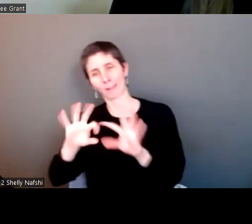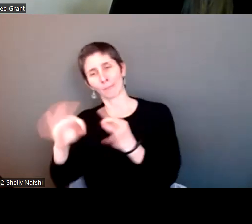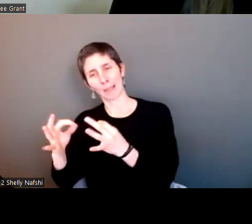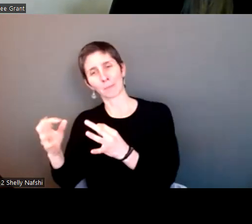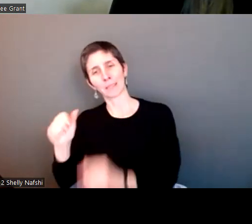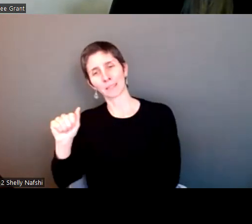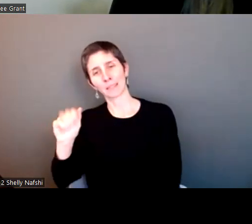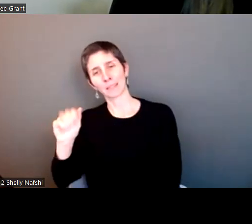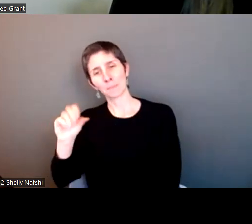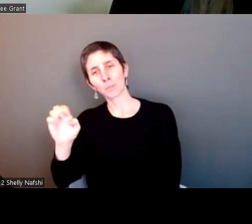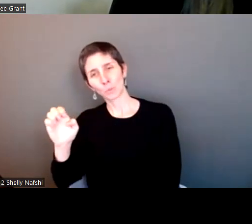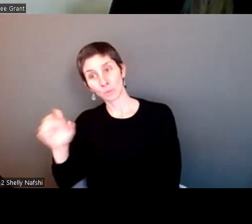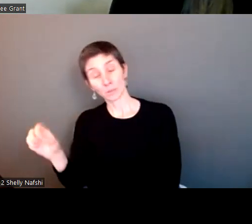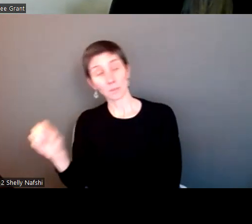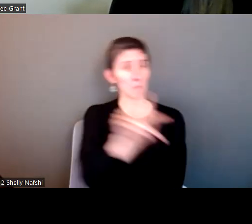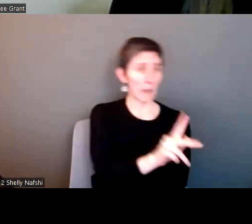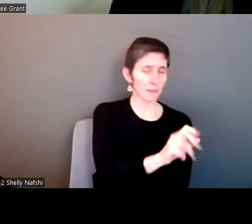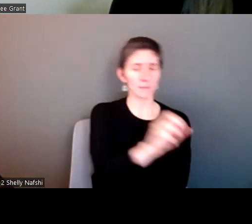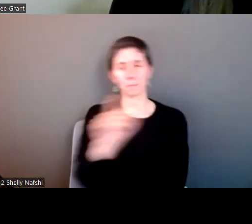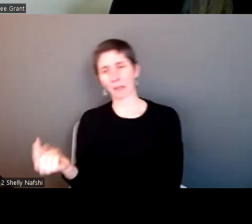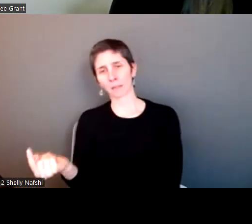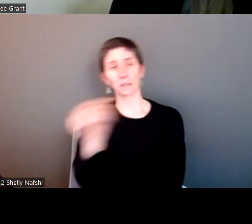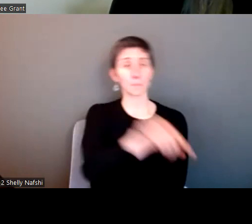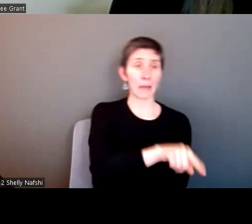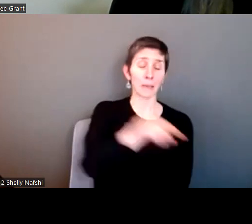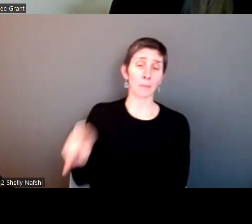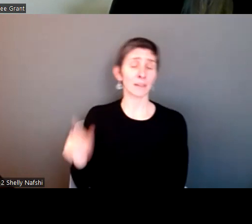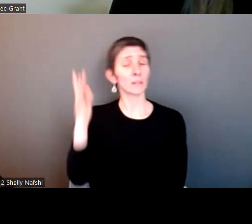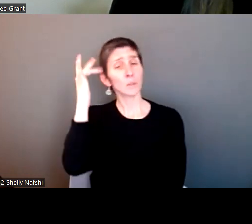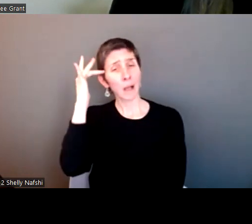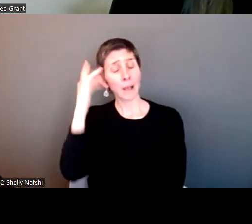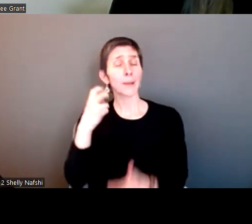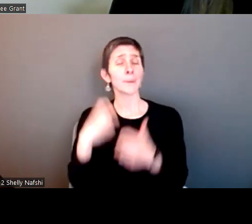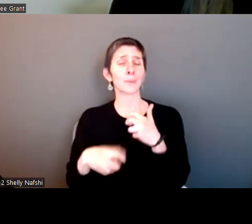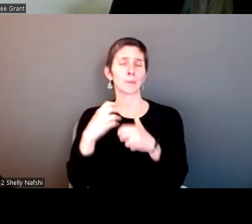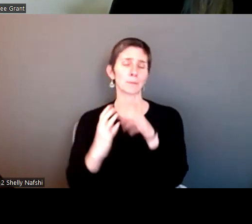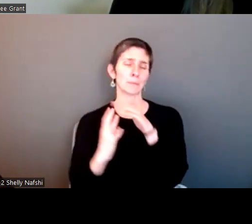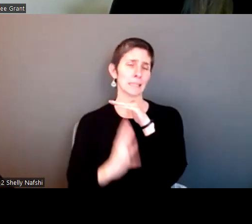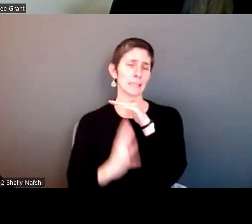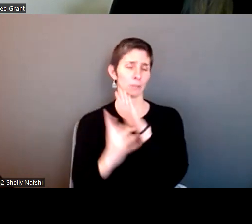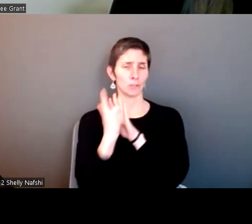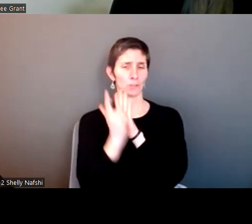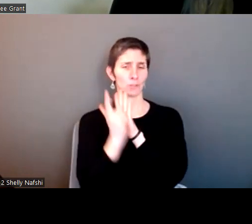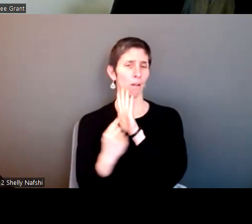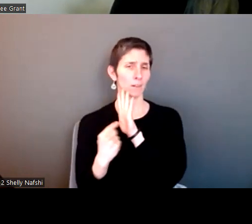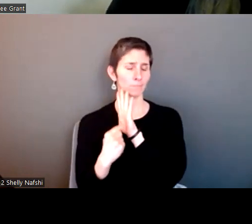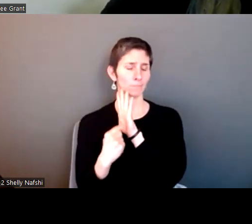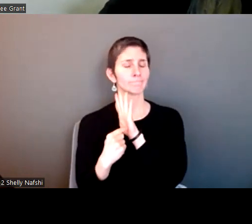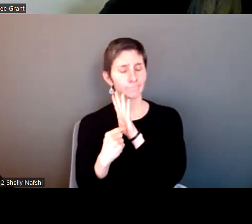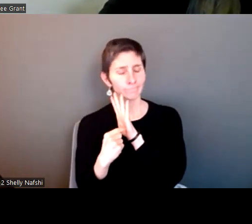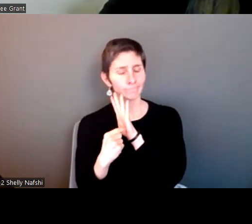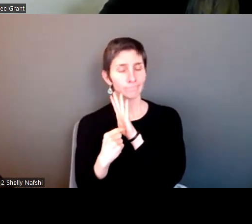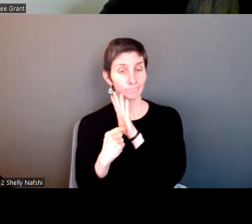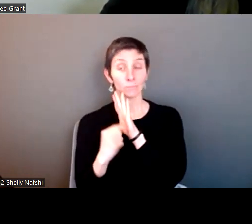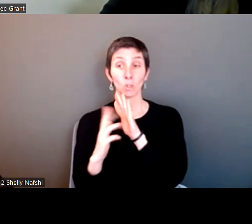because of issues around immigration and the legalities that go around that. Third